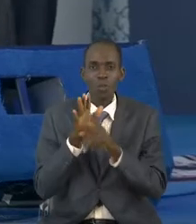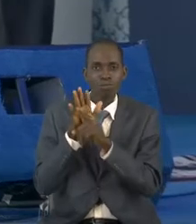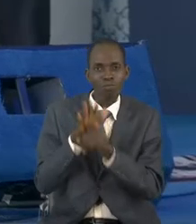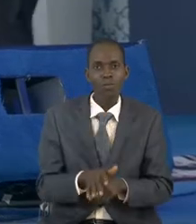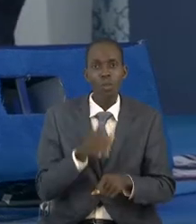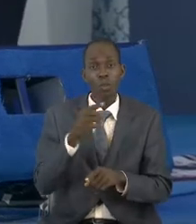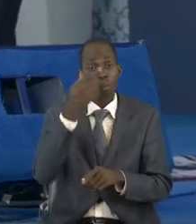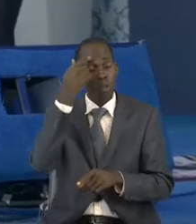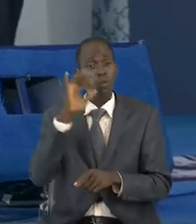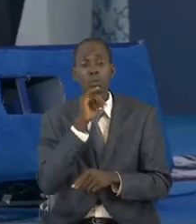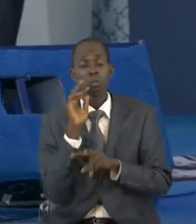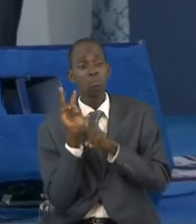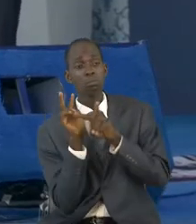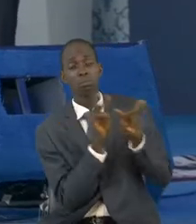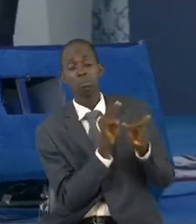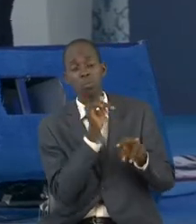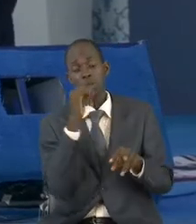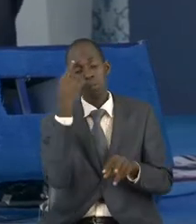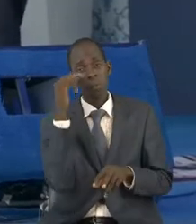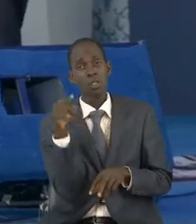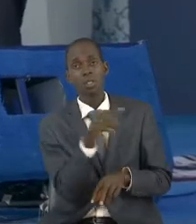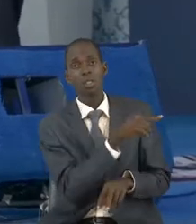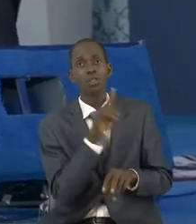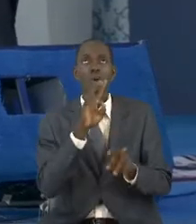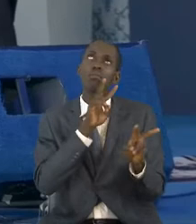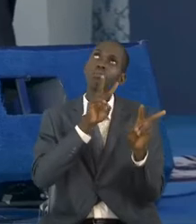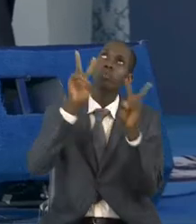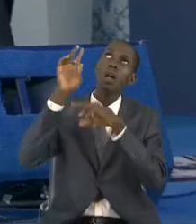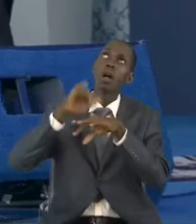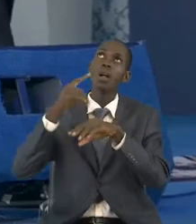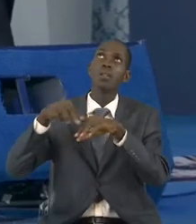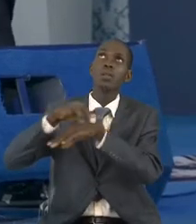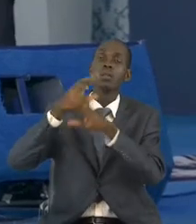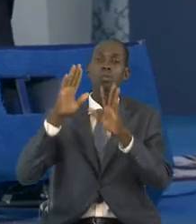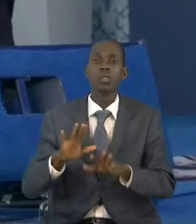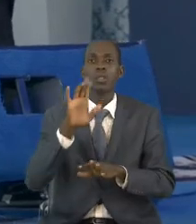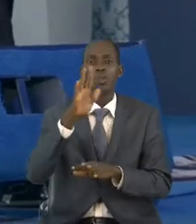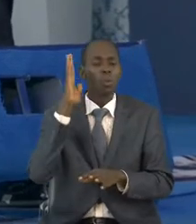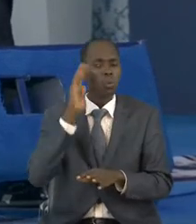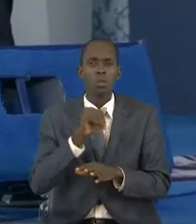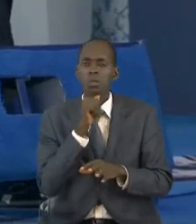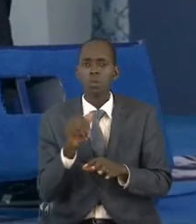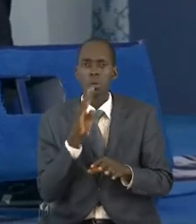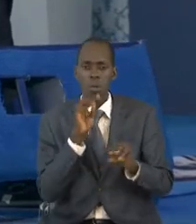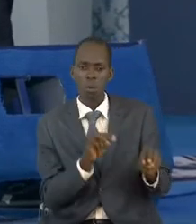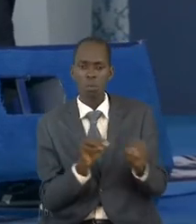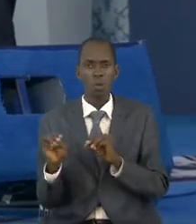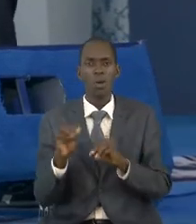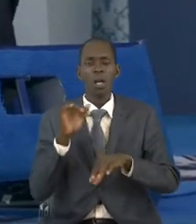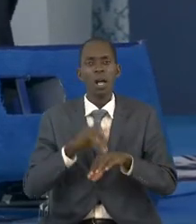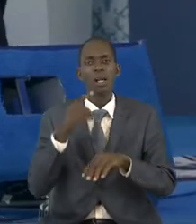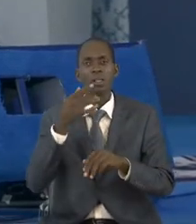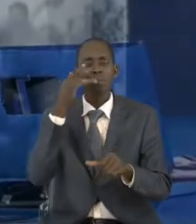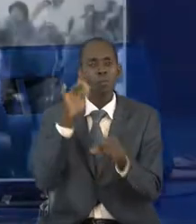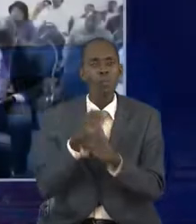at them, you're looking at the master. You staggered not at the promise of God through